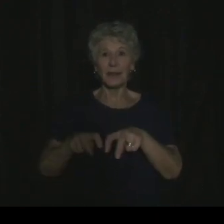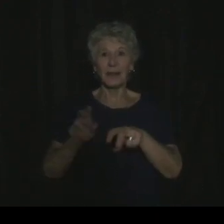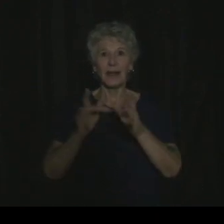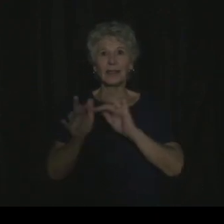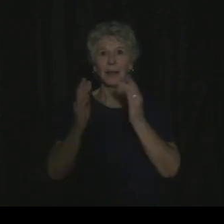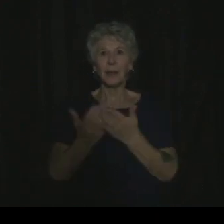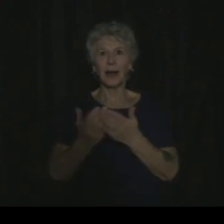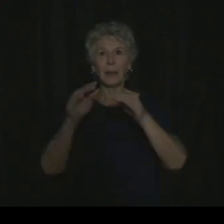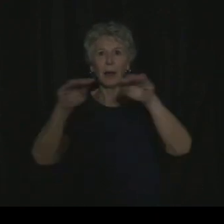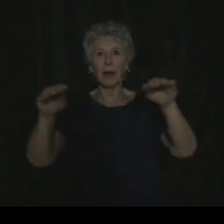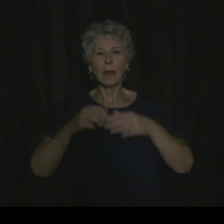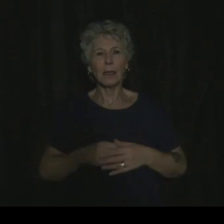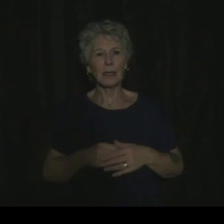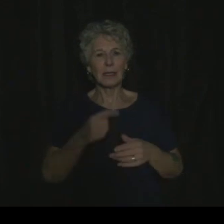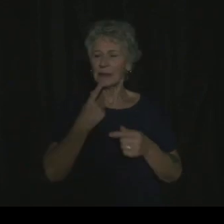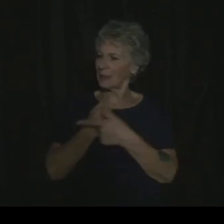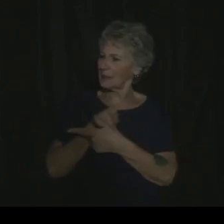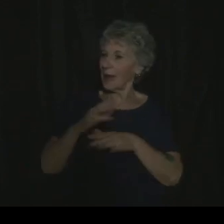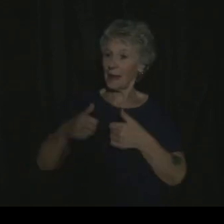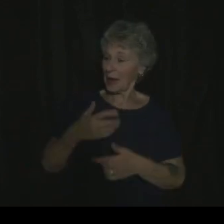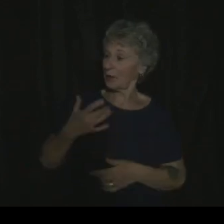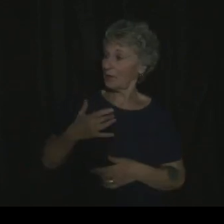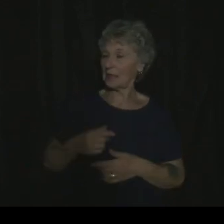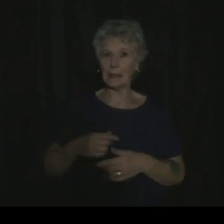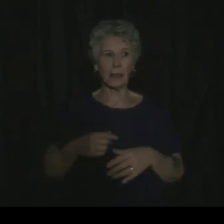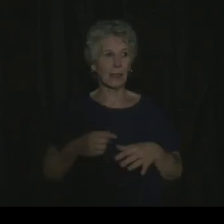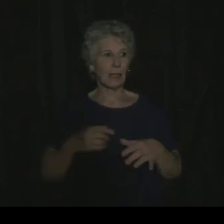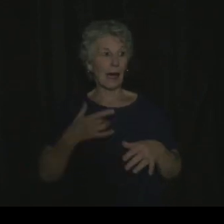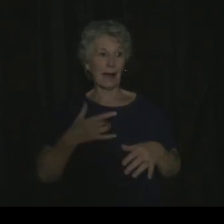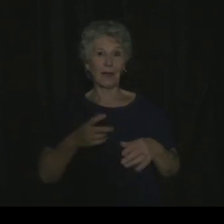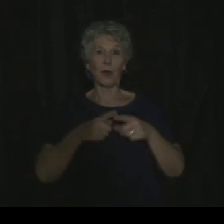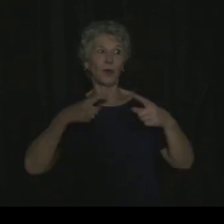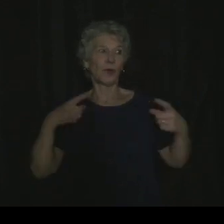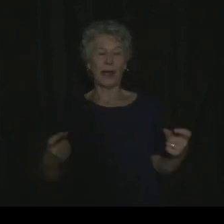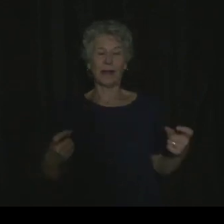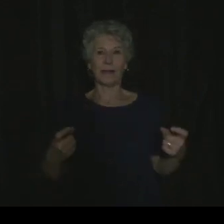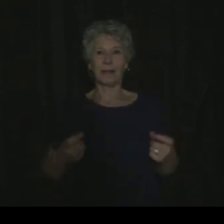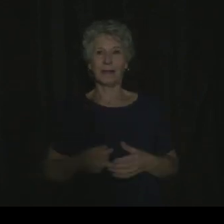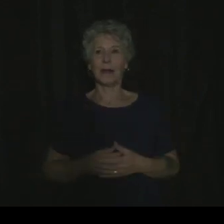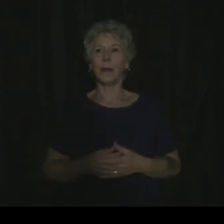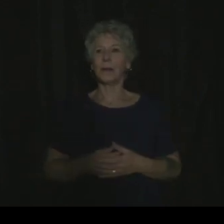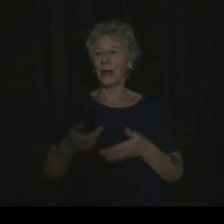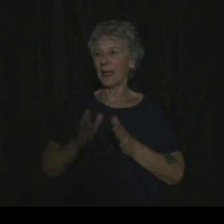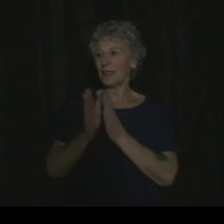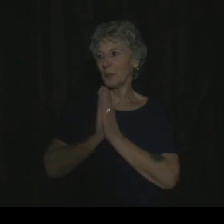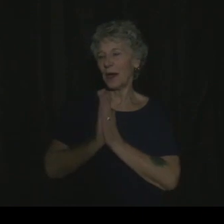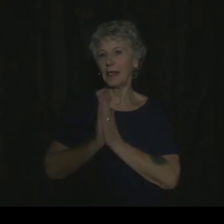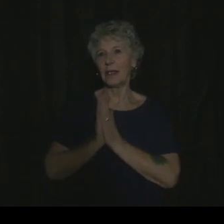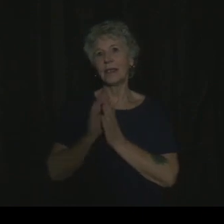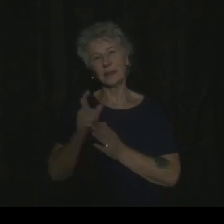dashboard, and he says, hey, how you feeling? I said, I'm feeling great. He said, let's pray real quick. So we